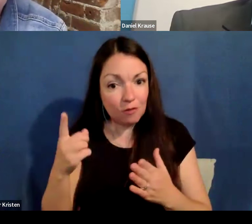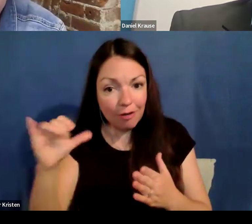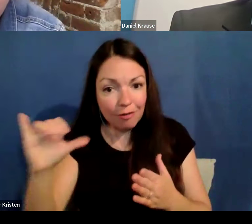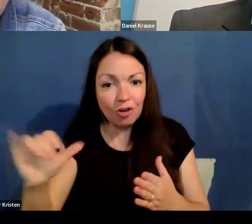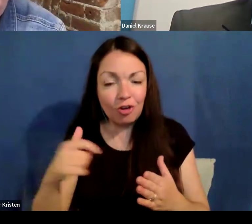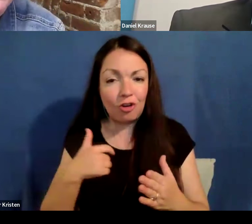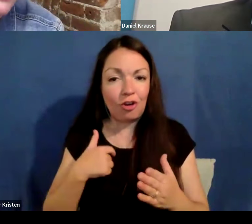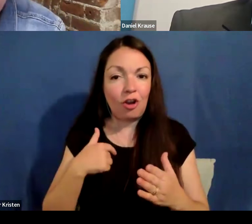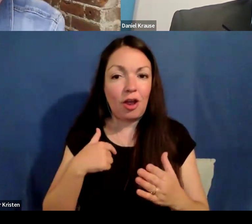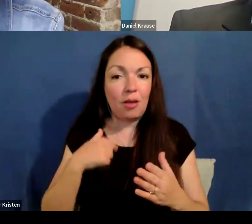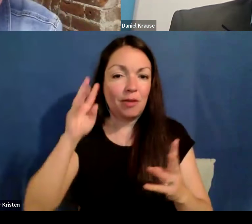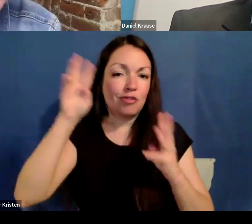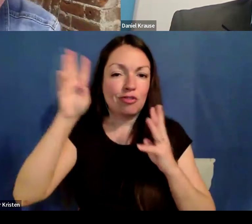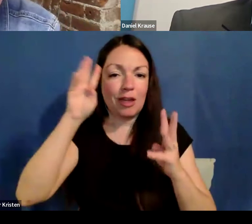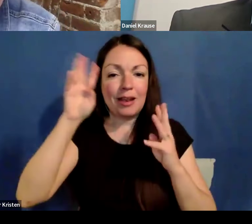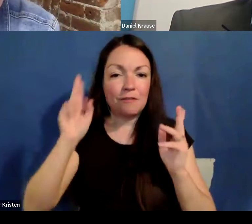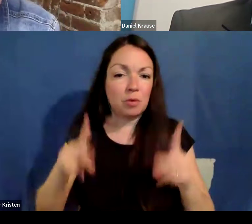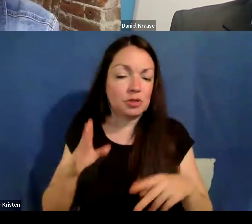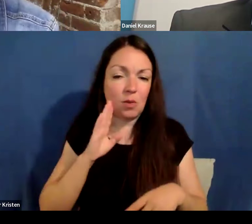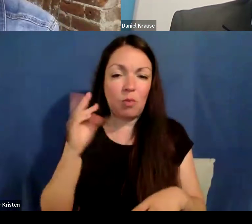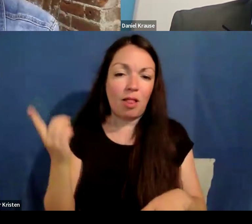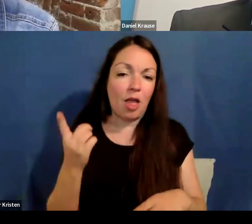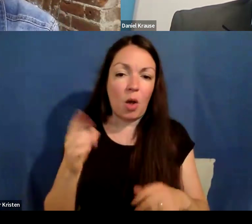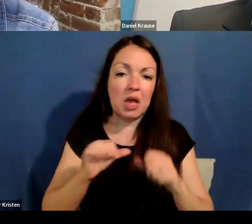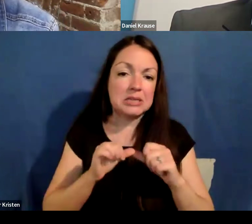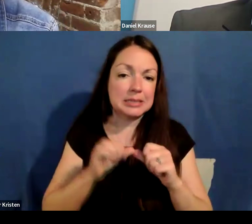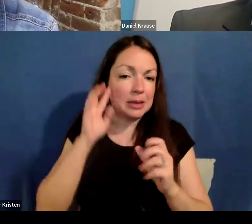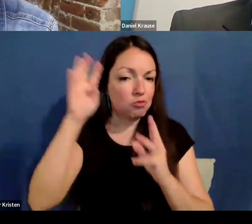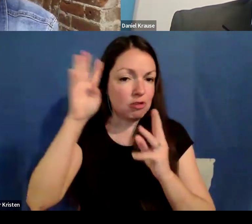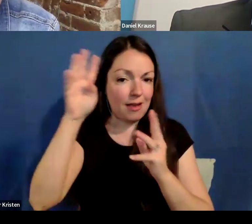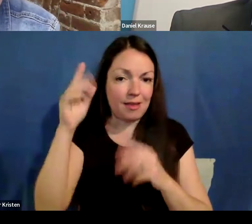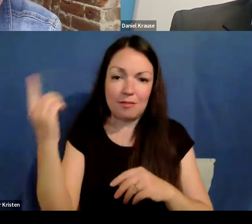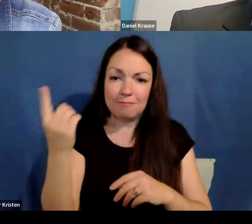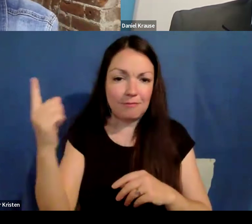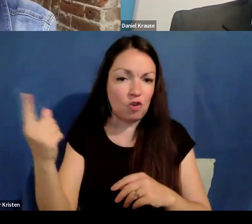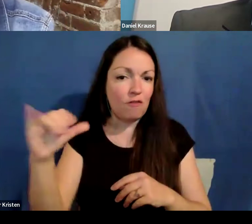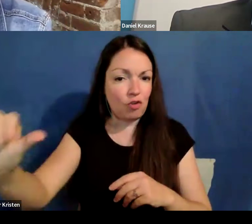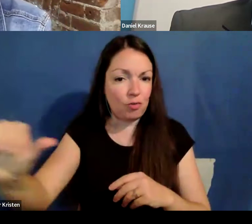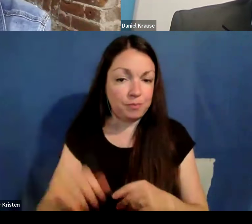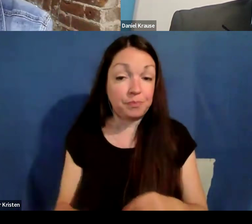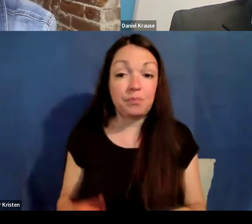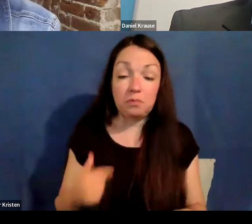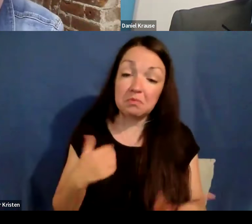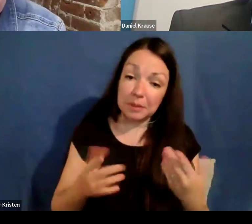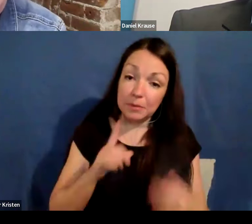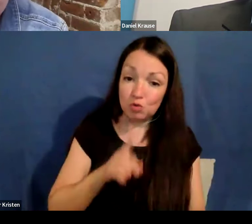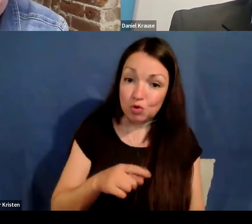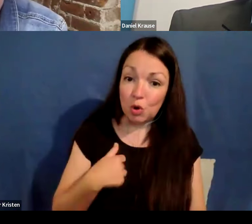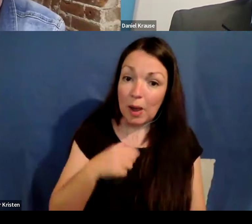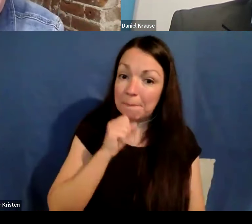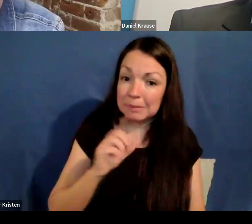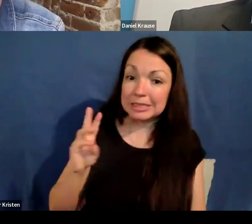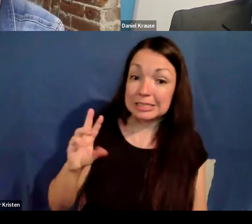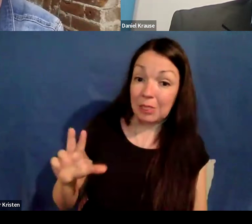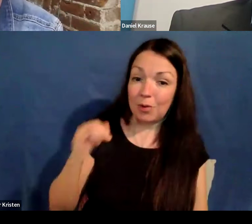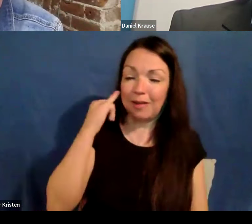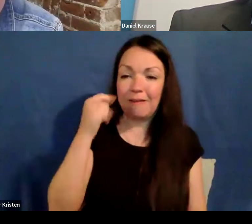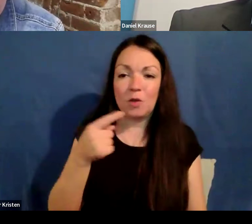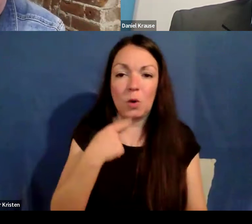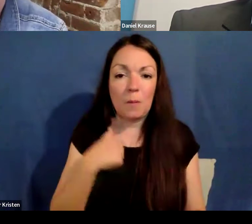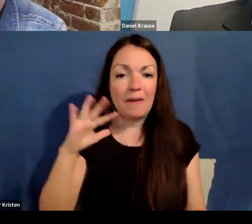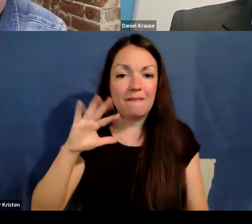a creative, so I'm going to always want to create. And that may be true. I'm 63. And if you'd have told me even 5